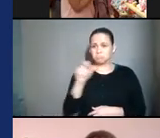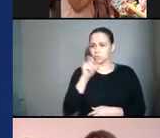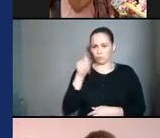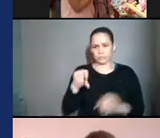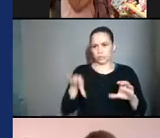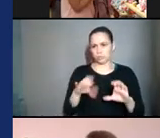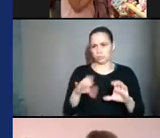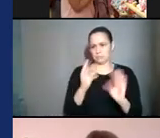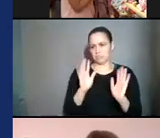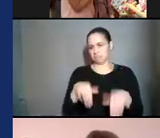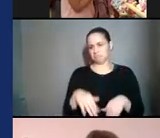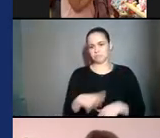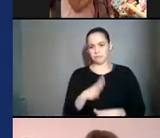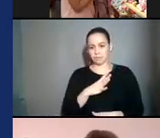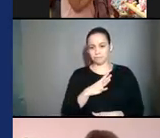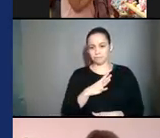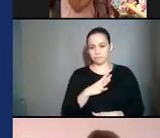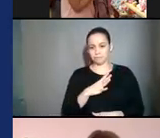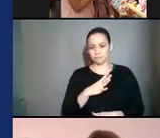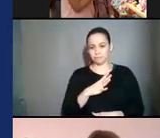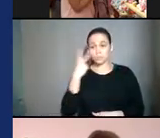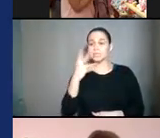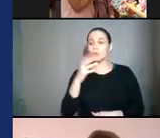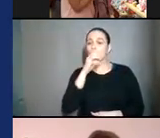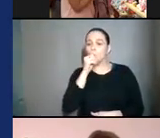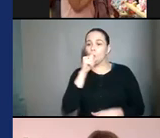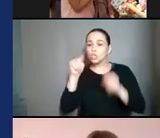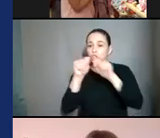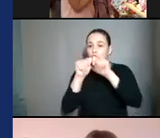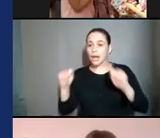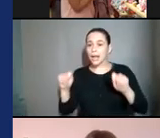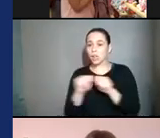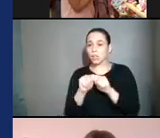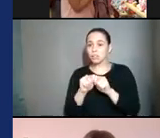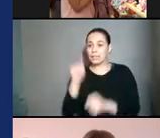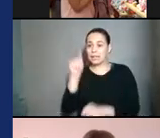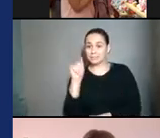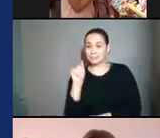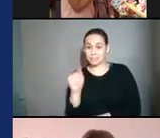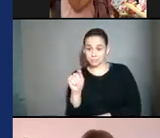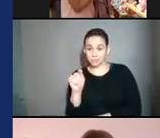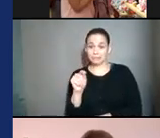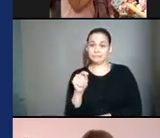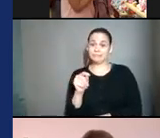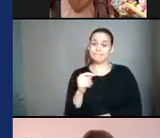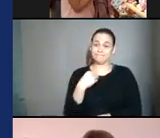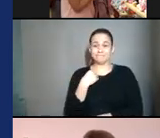If you see an orange triangle with an exclamation mark, this is when you may want to help.